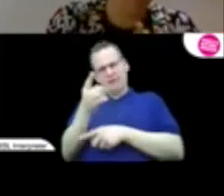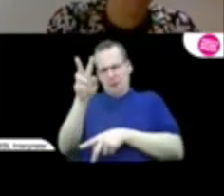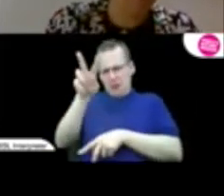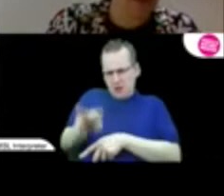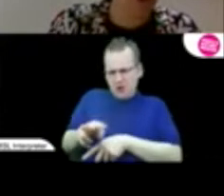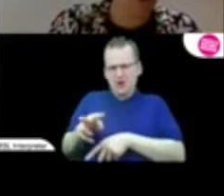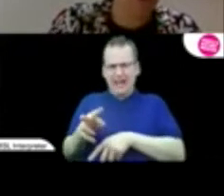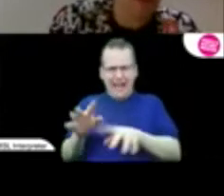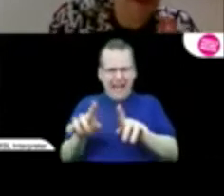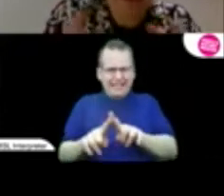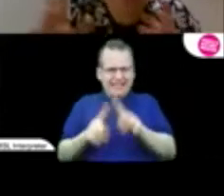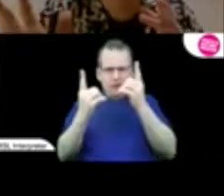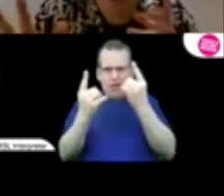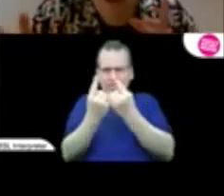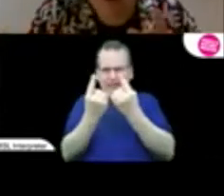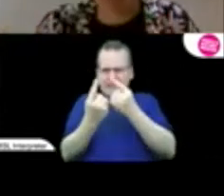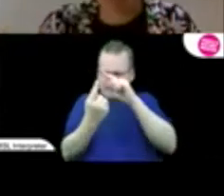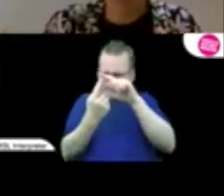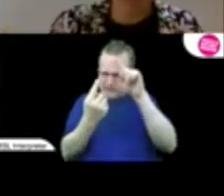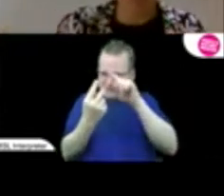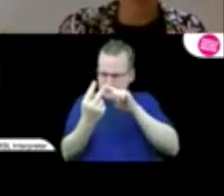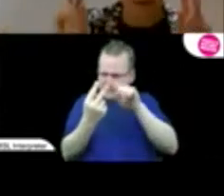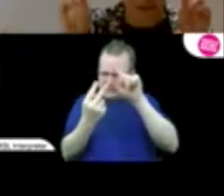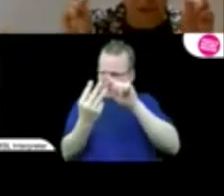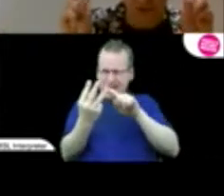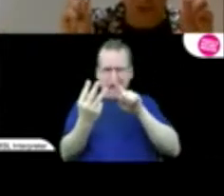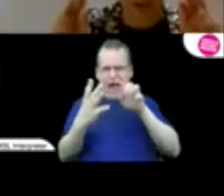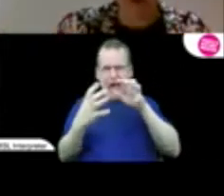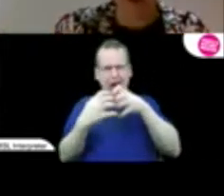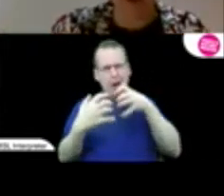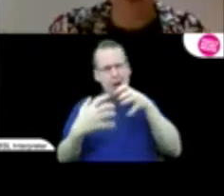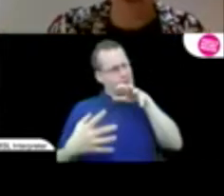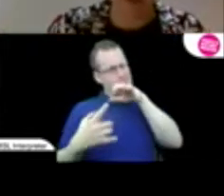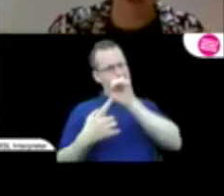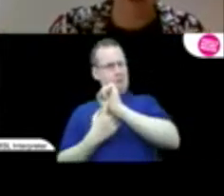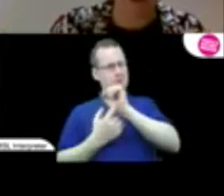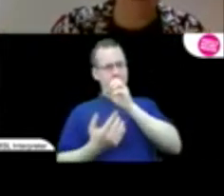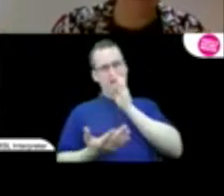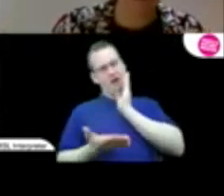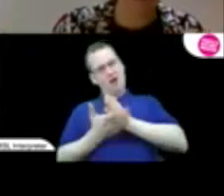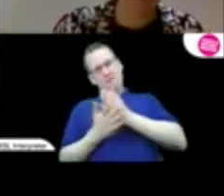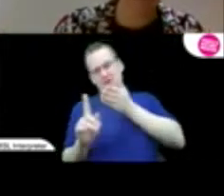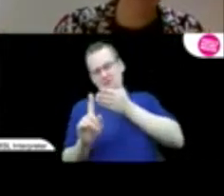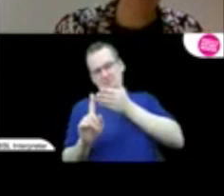different elements of their looks might give away that their true gender, etc.